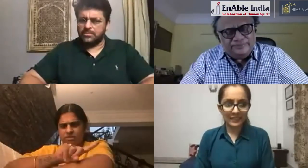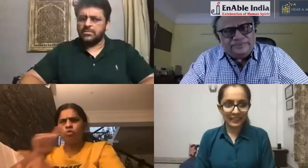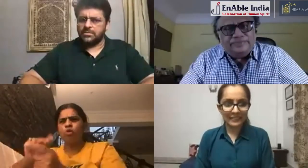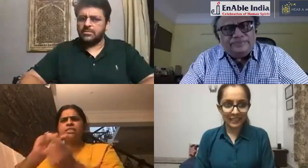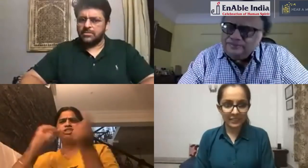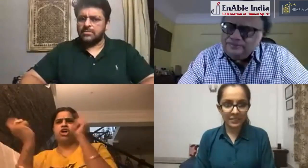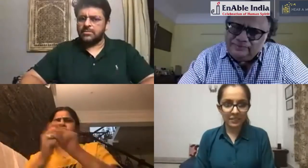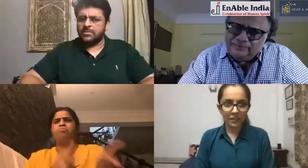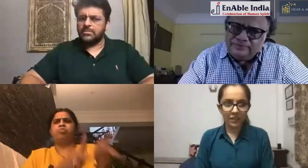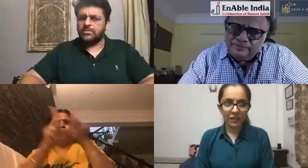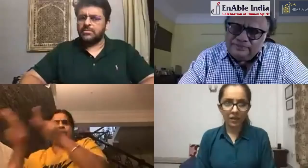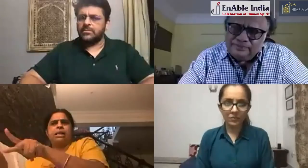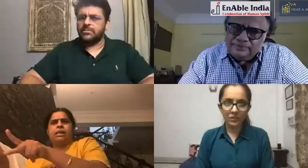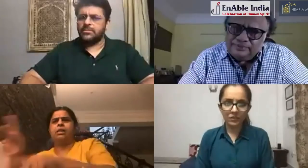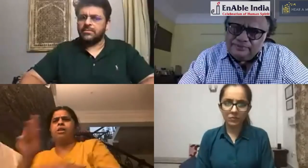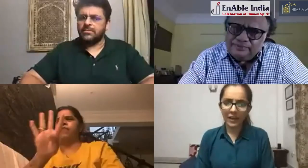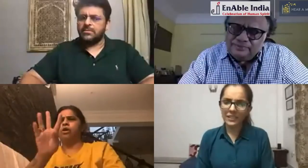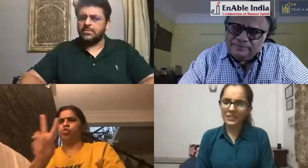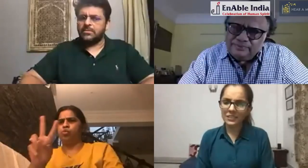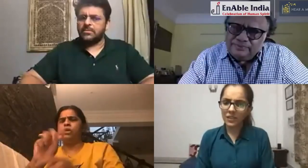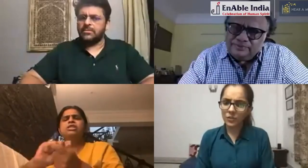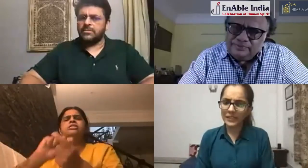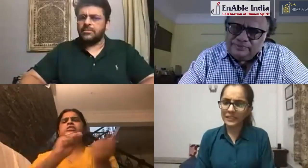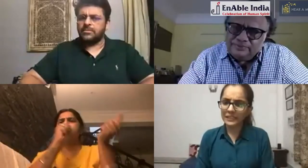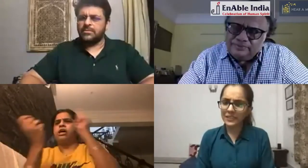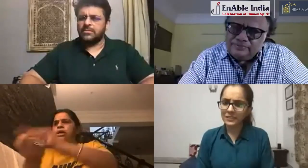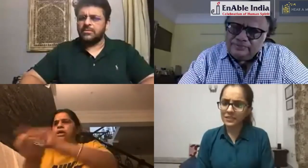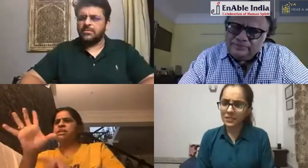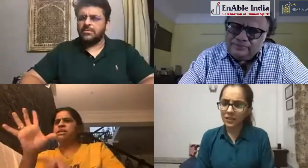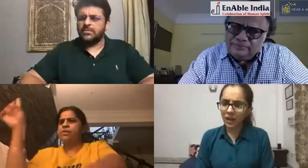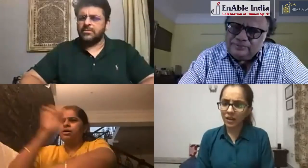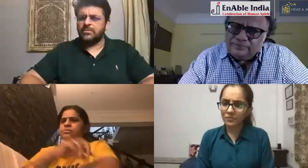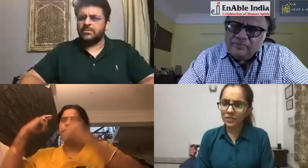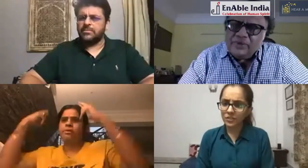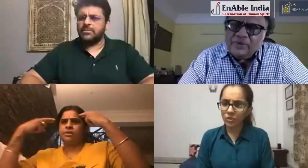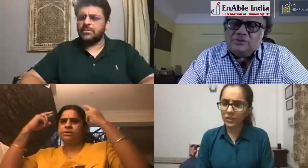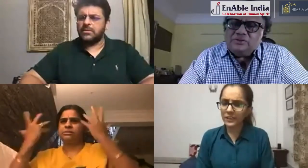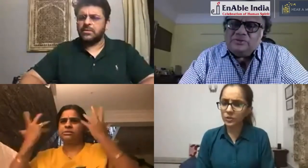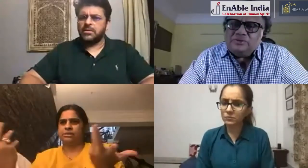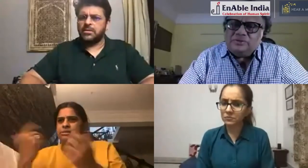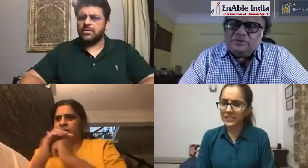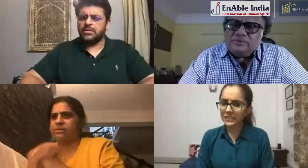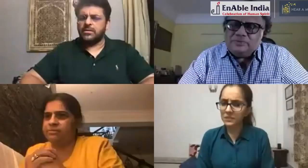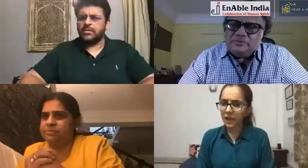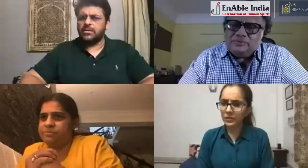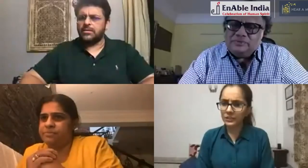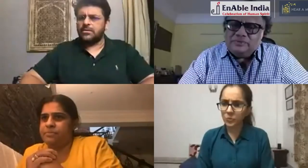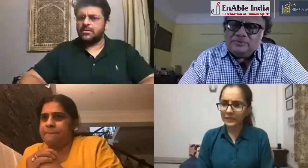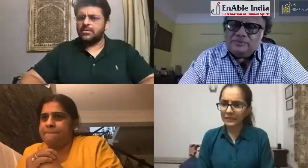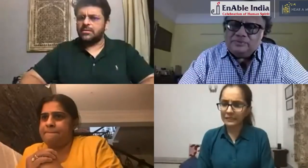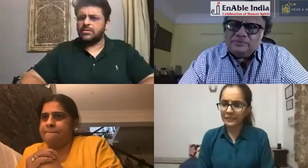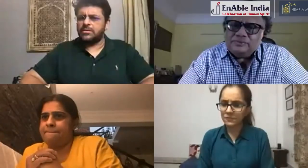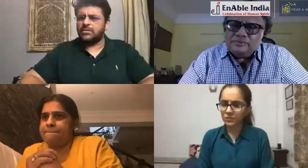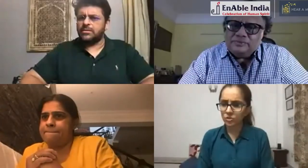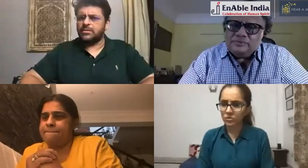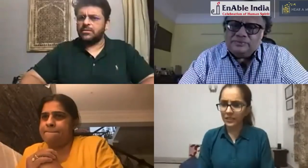in 28 days, why is it 28 days after, earlier it was 50 days, but now it is